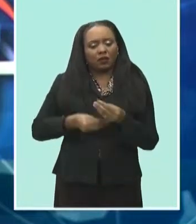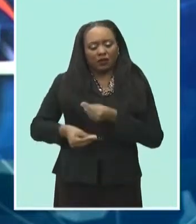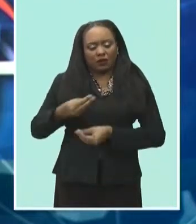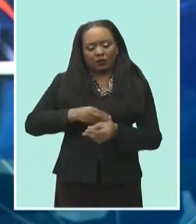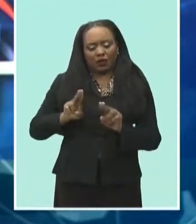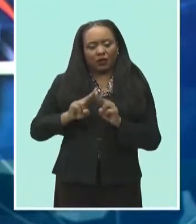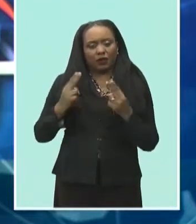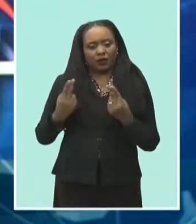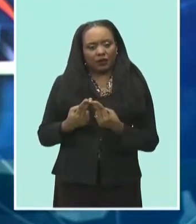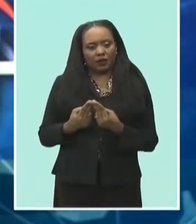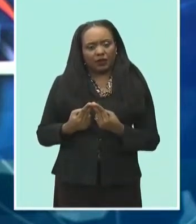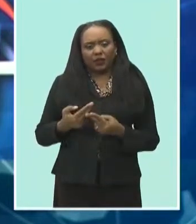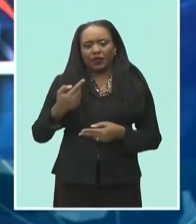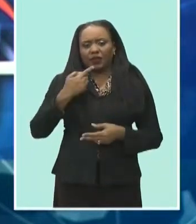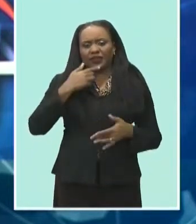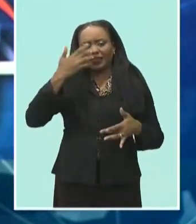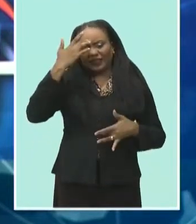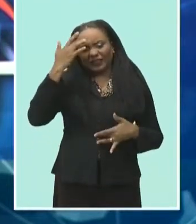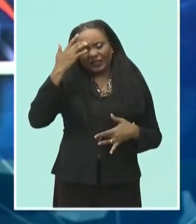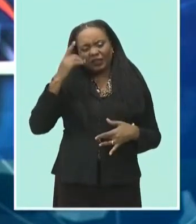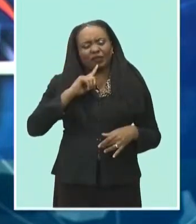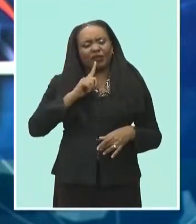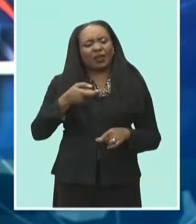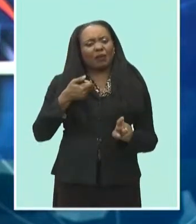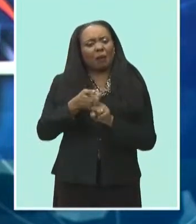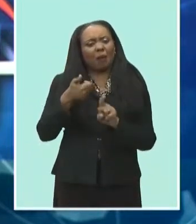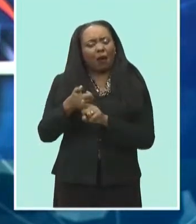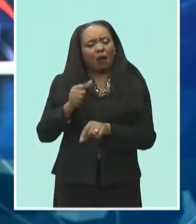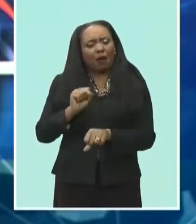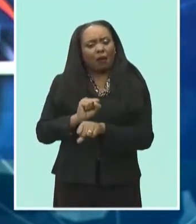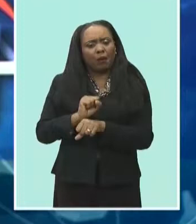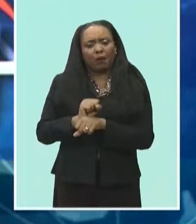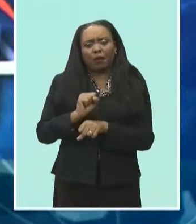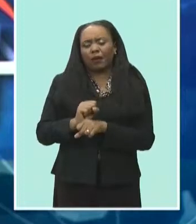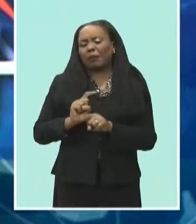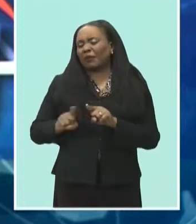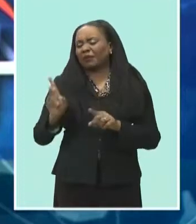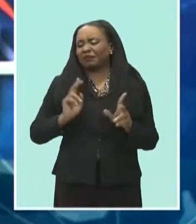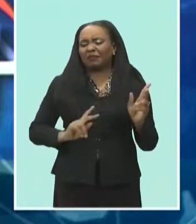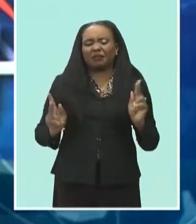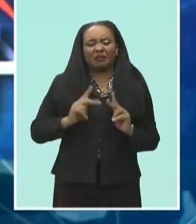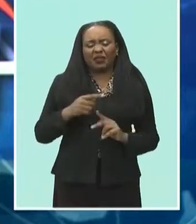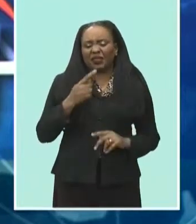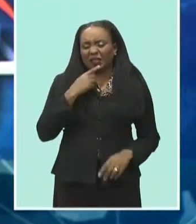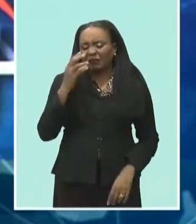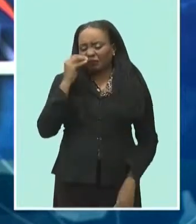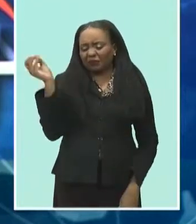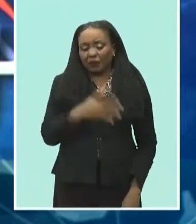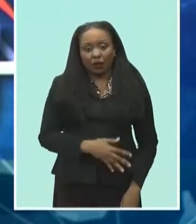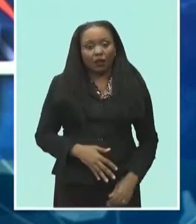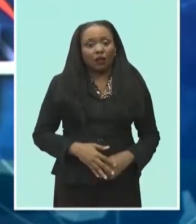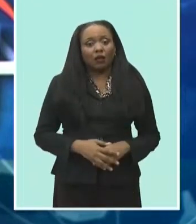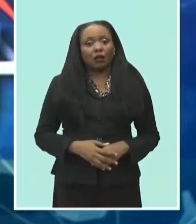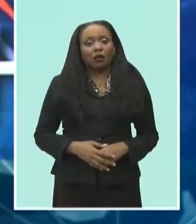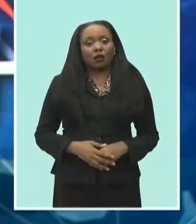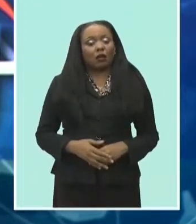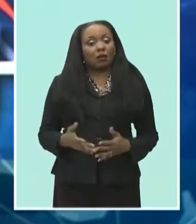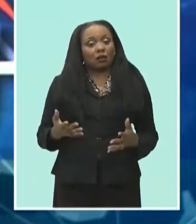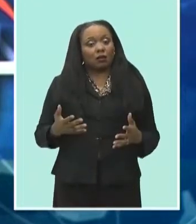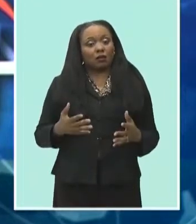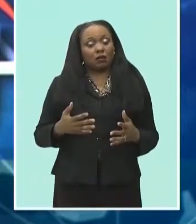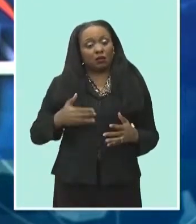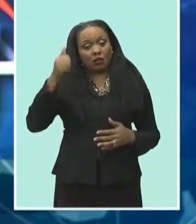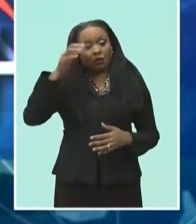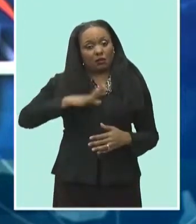non-communicable diseases is having an impact on the workplace but is often overlooked. Mr. Scott is a champion of the Childhood Obesity Prevention